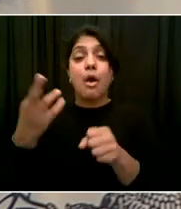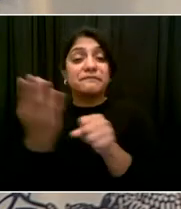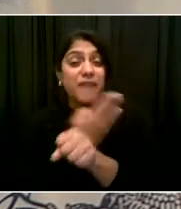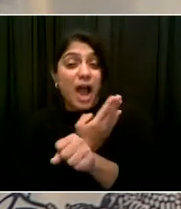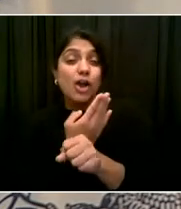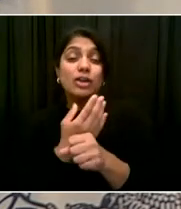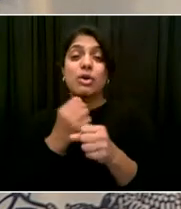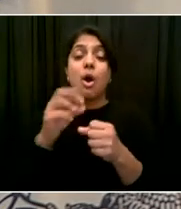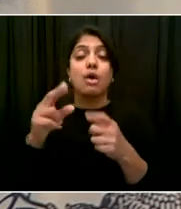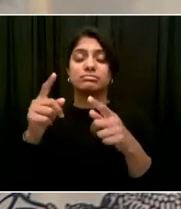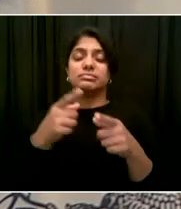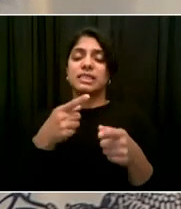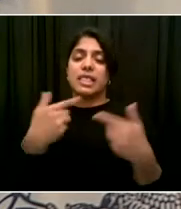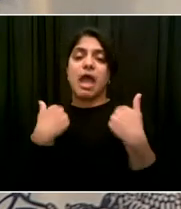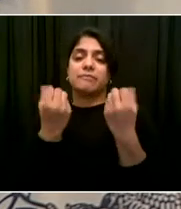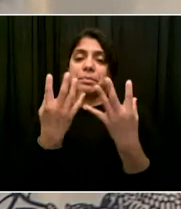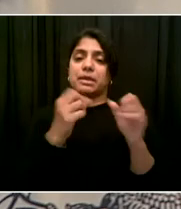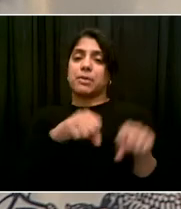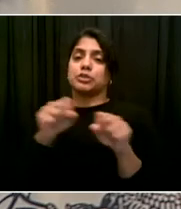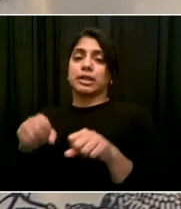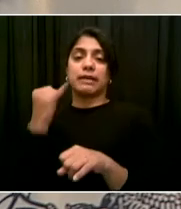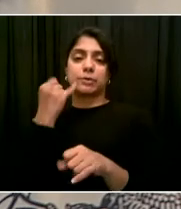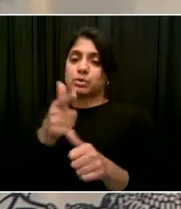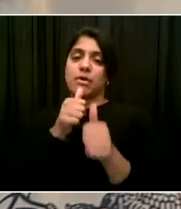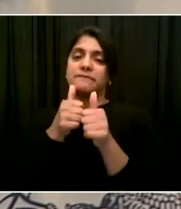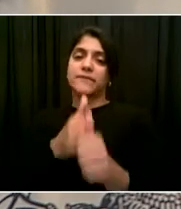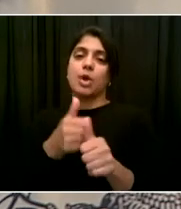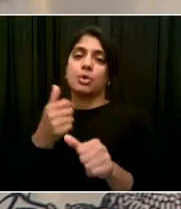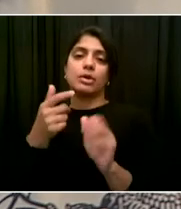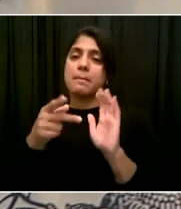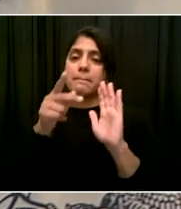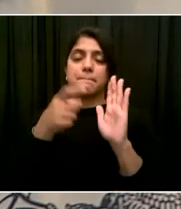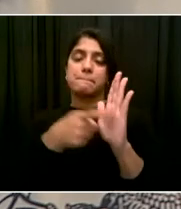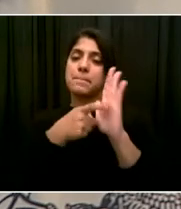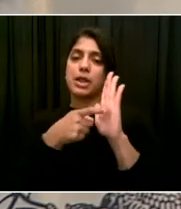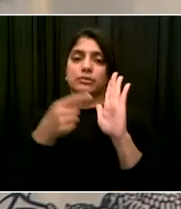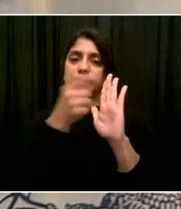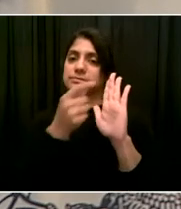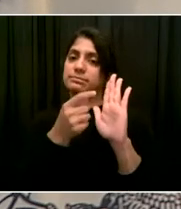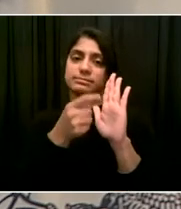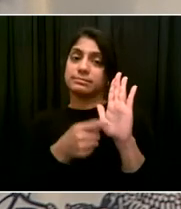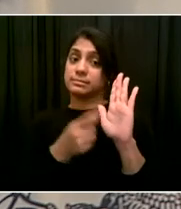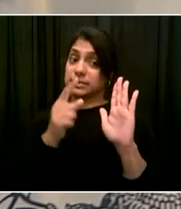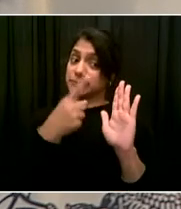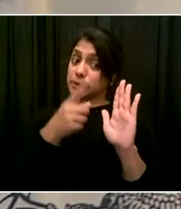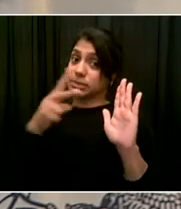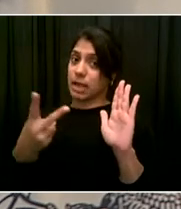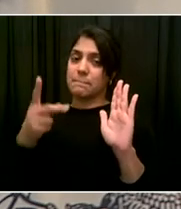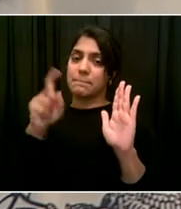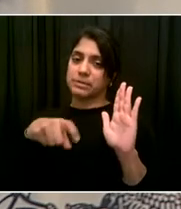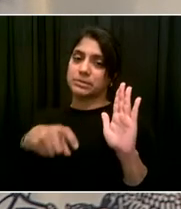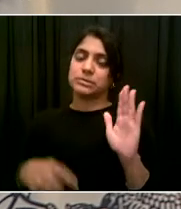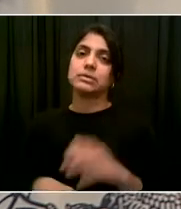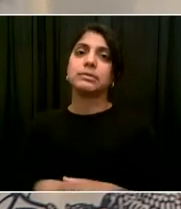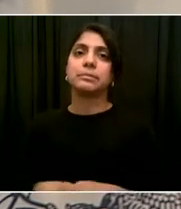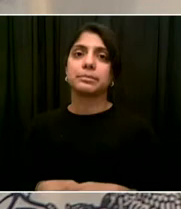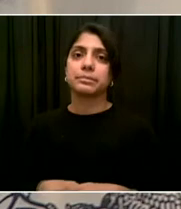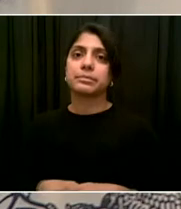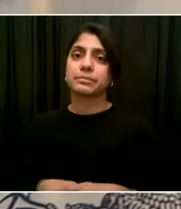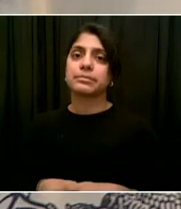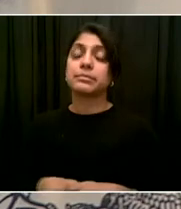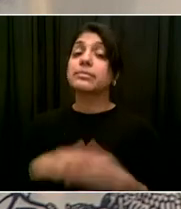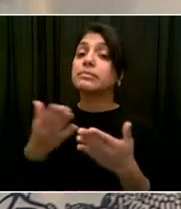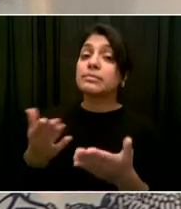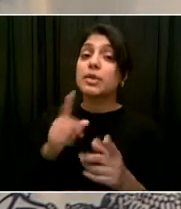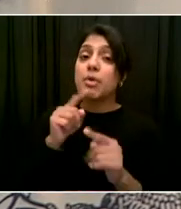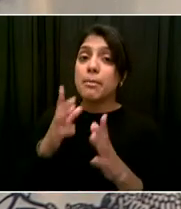My second question is about at-home or self-administered tests. If my memory is correct, I remember that, you